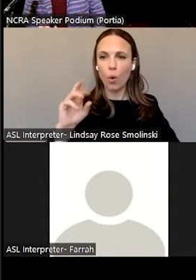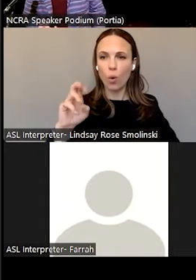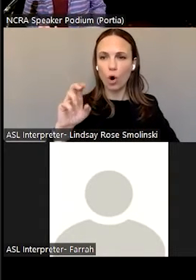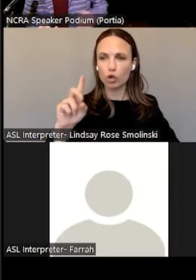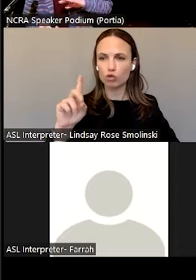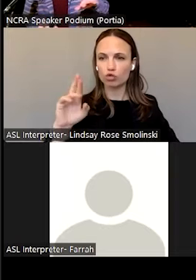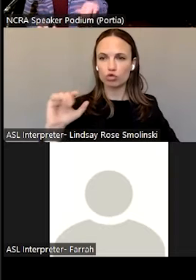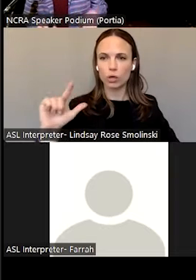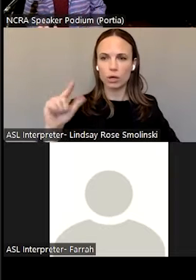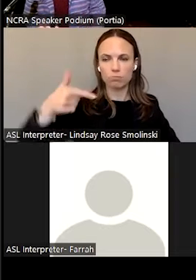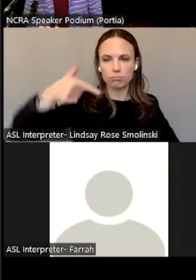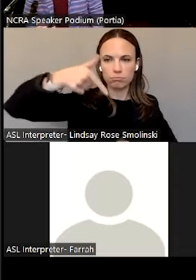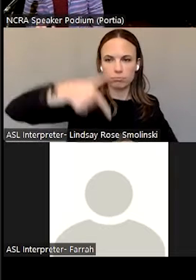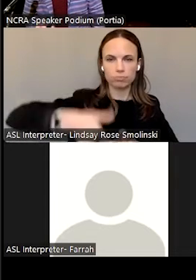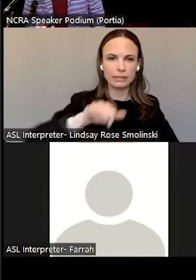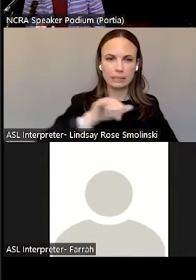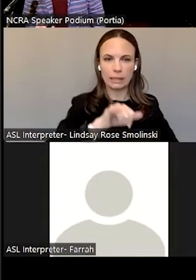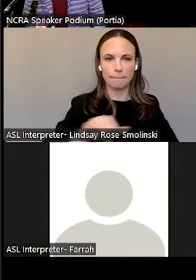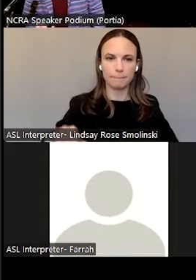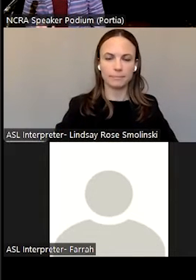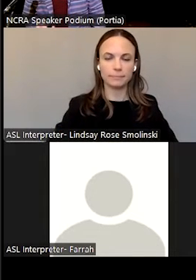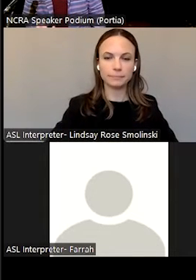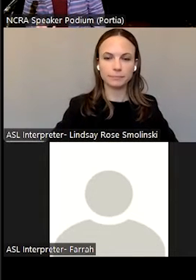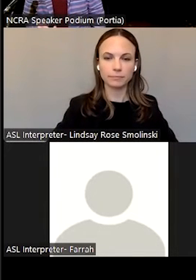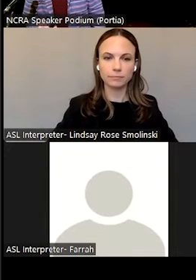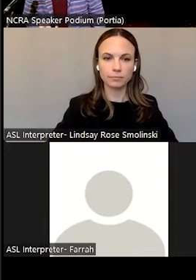bottle so it's all the same,